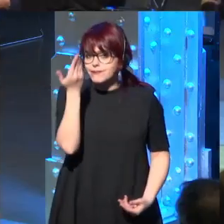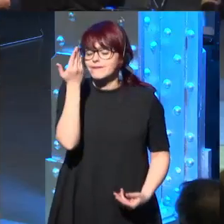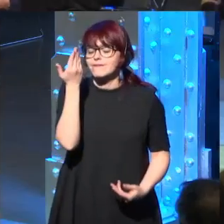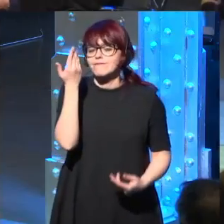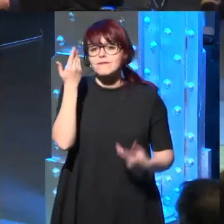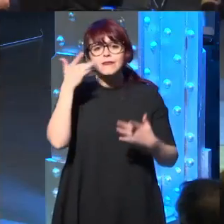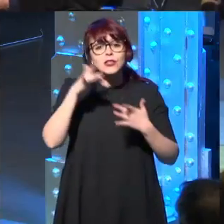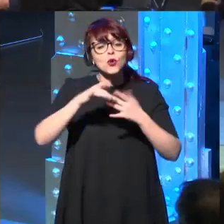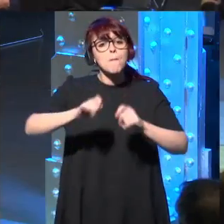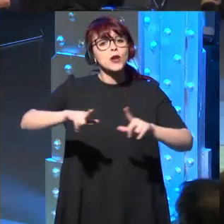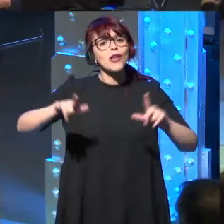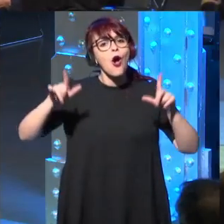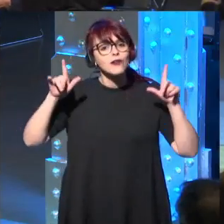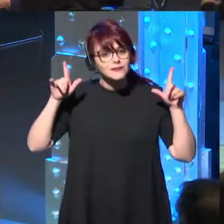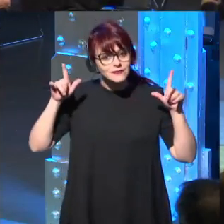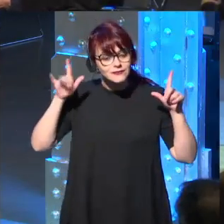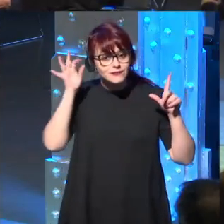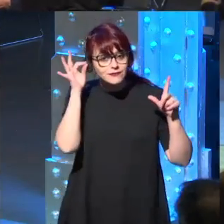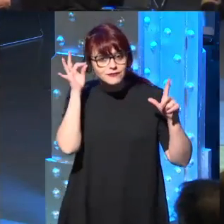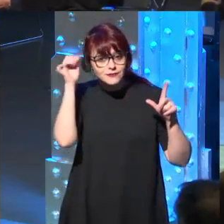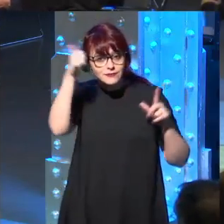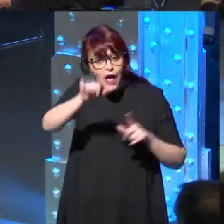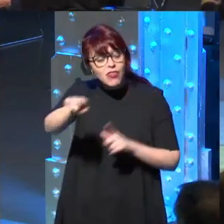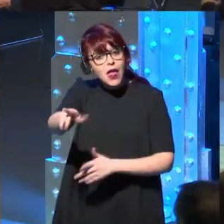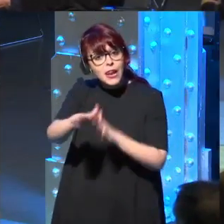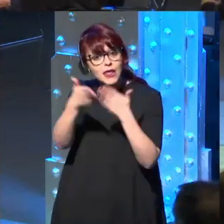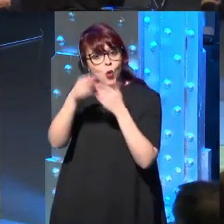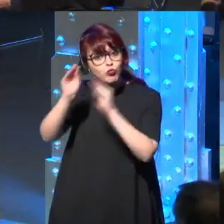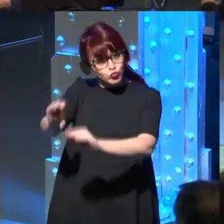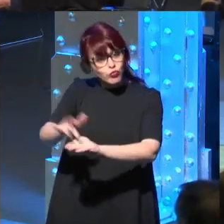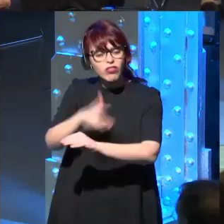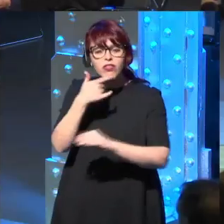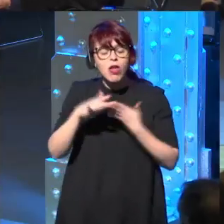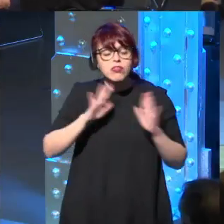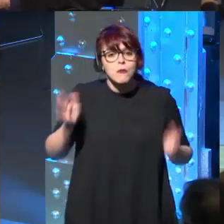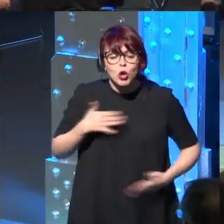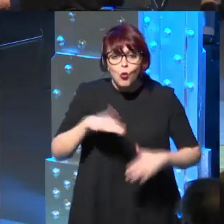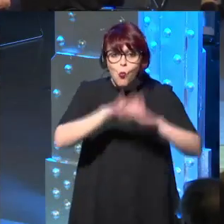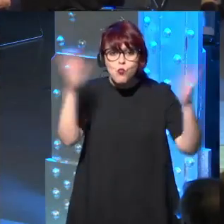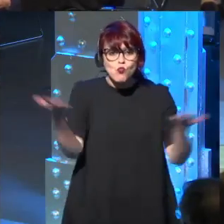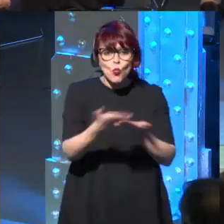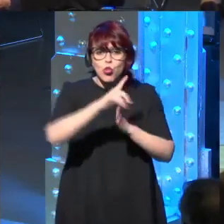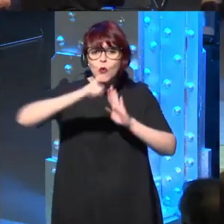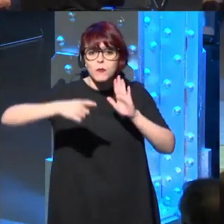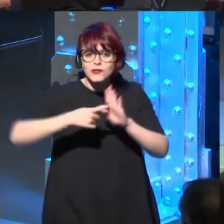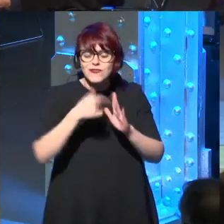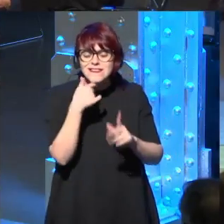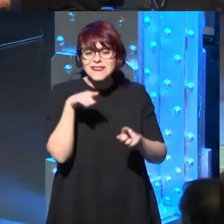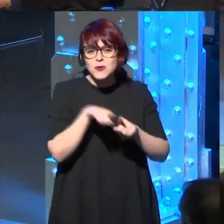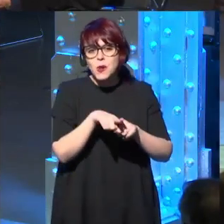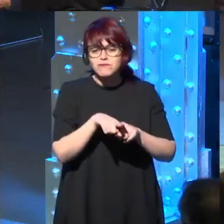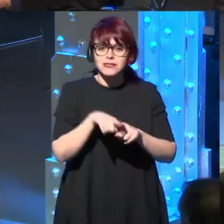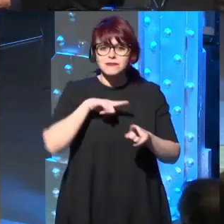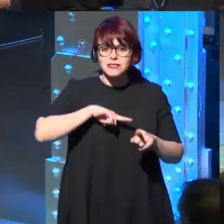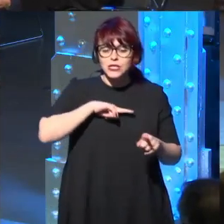the protagonist, the main character of your book, says, suddenly the world